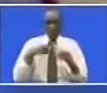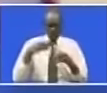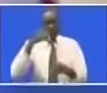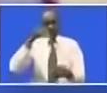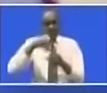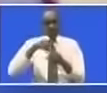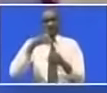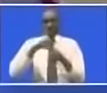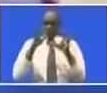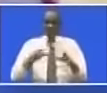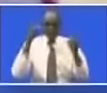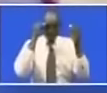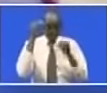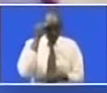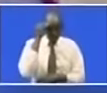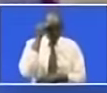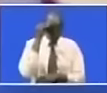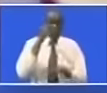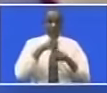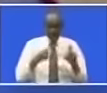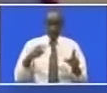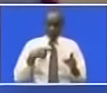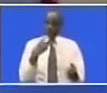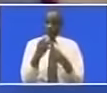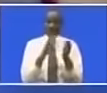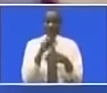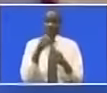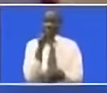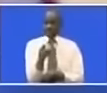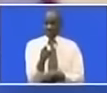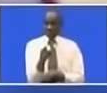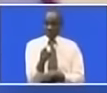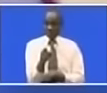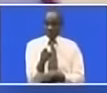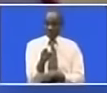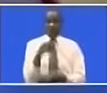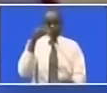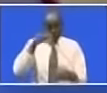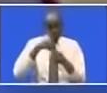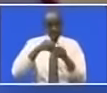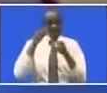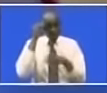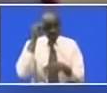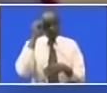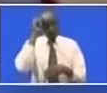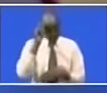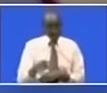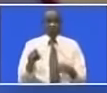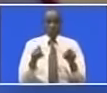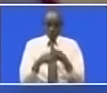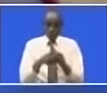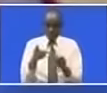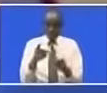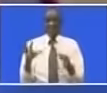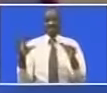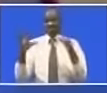voter education. But then we have been talking about this, that voter education should also be